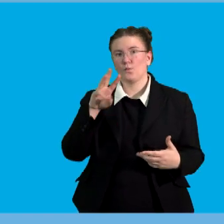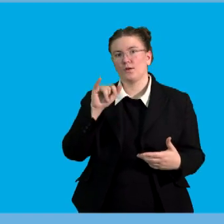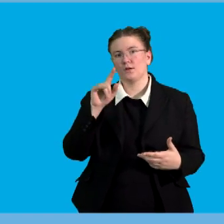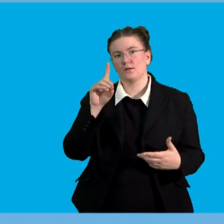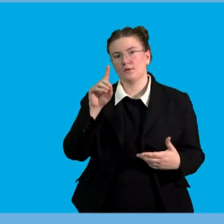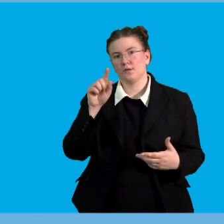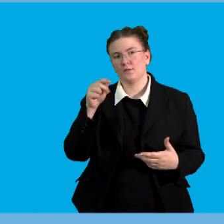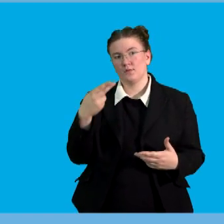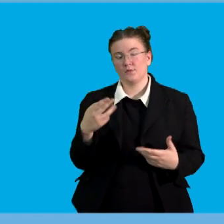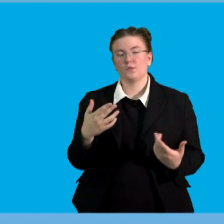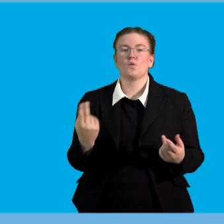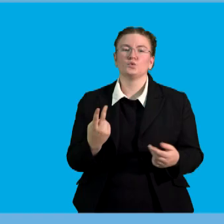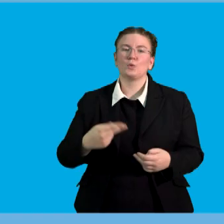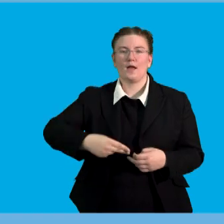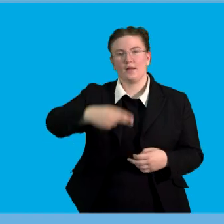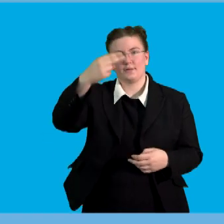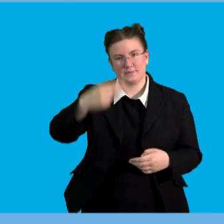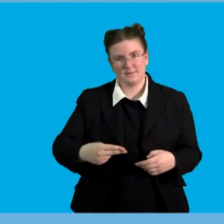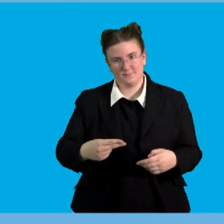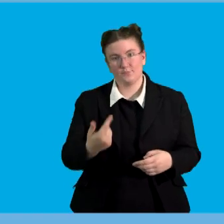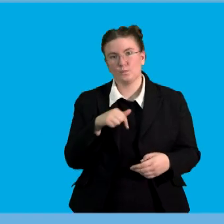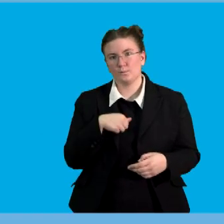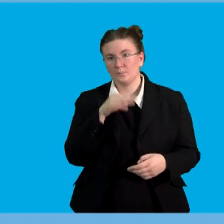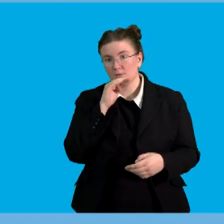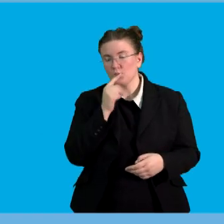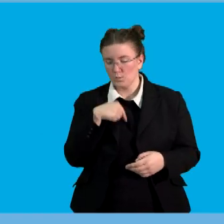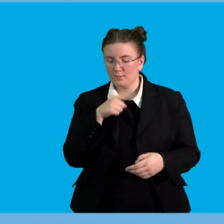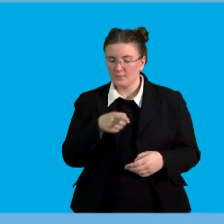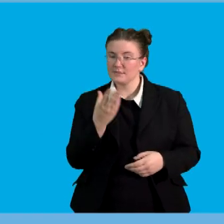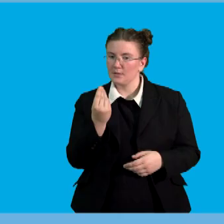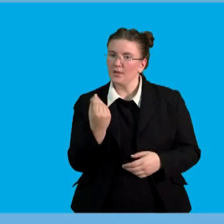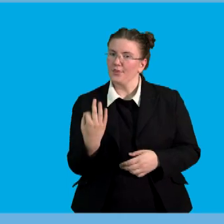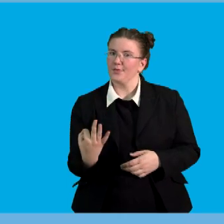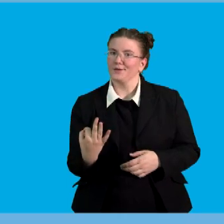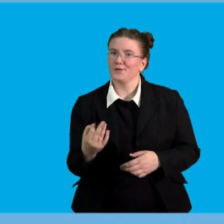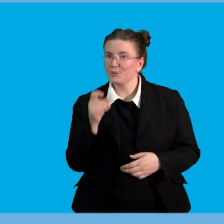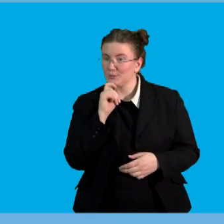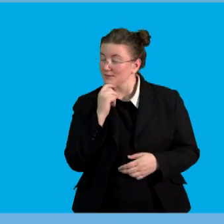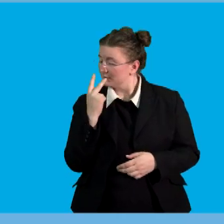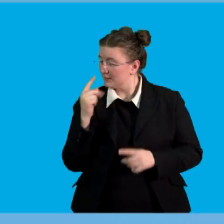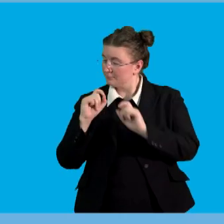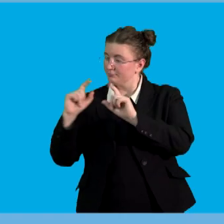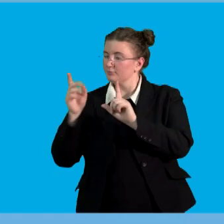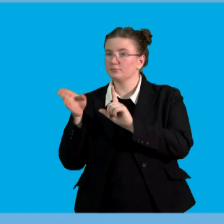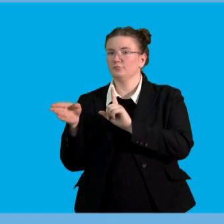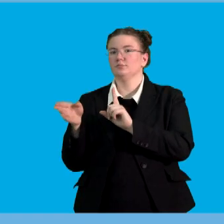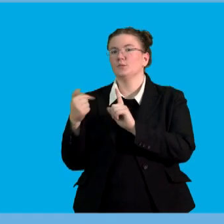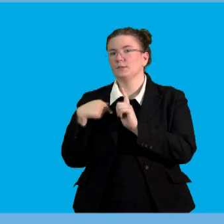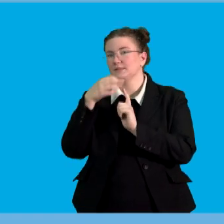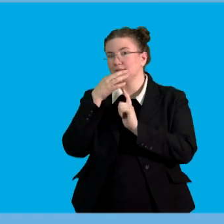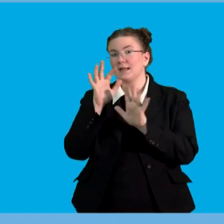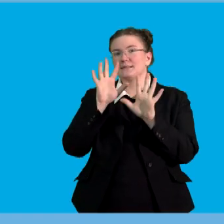object. So we need to use 3 dimensions when we are calculating volume. As we have on this picture on the side, we're going to